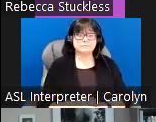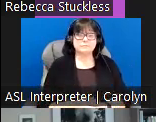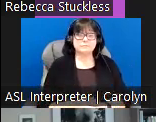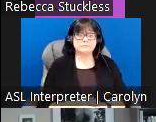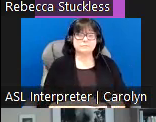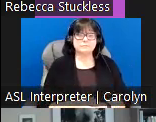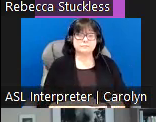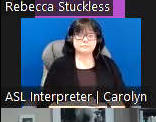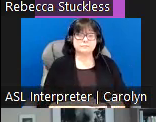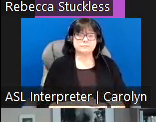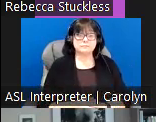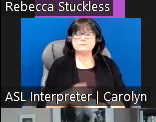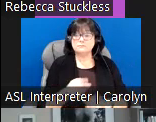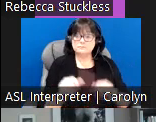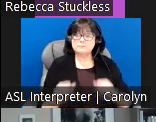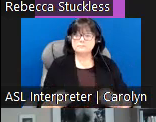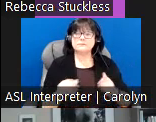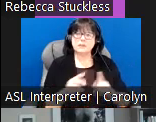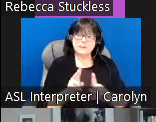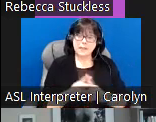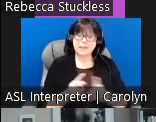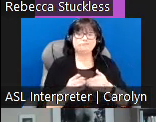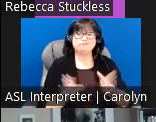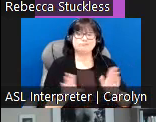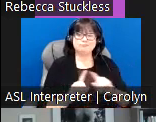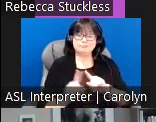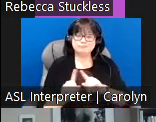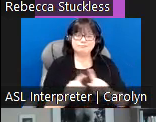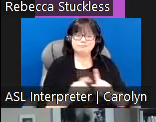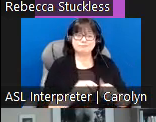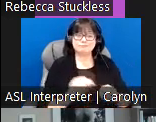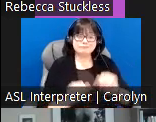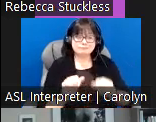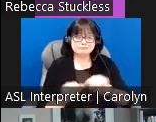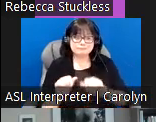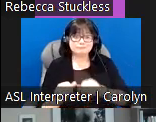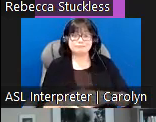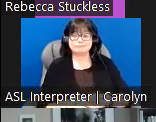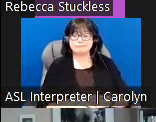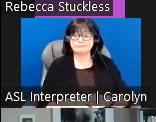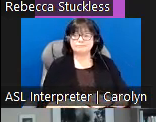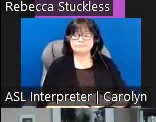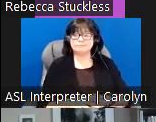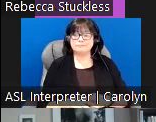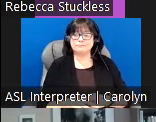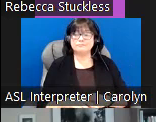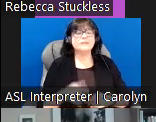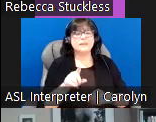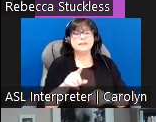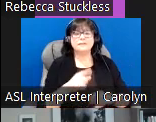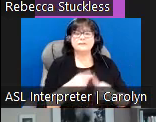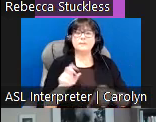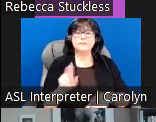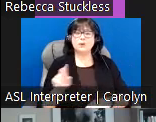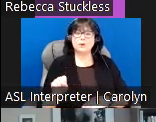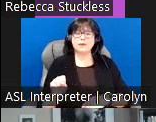spectrum of applicability for assessment. It's a US-based tool, but we haven't found that to be a disadvantage in any